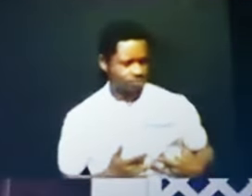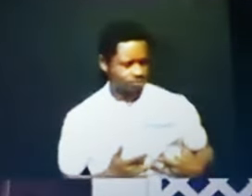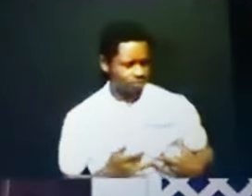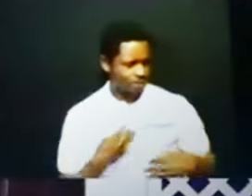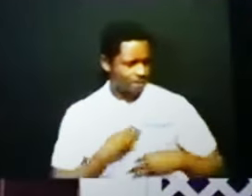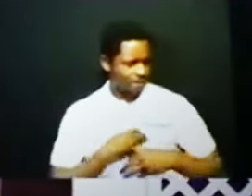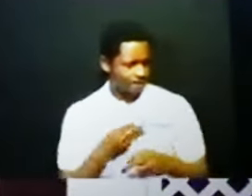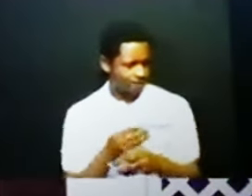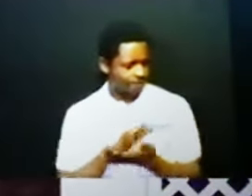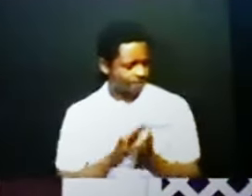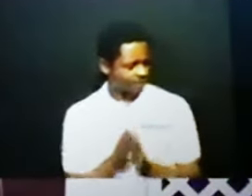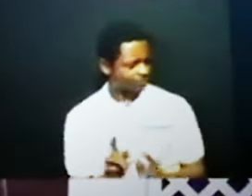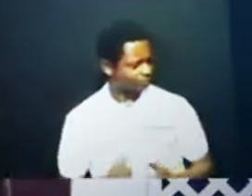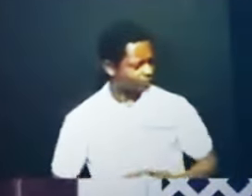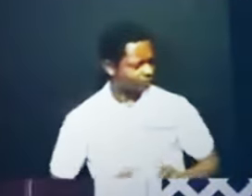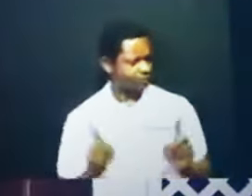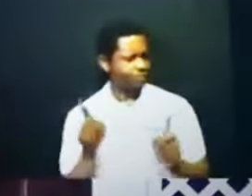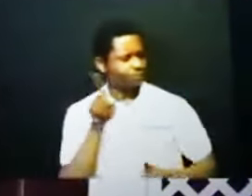us different.